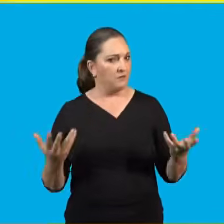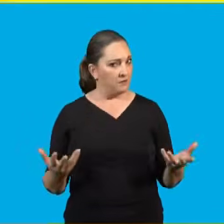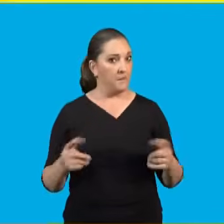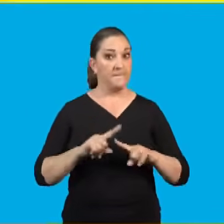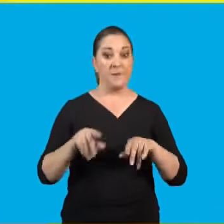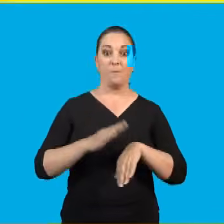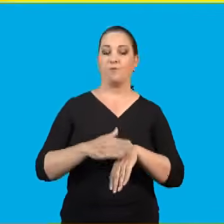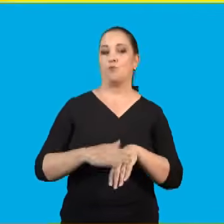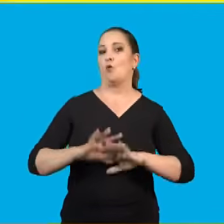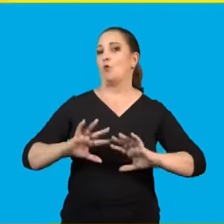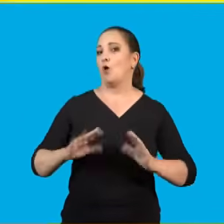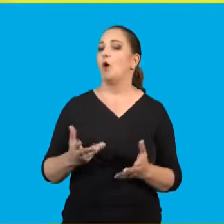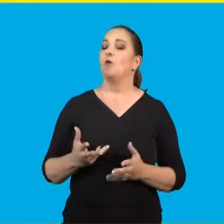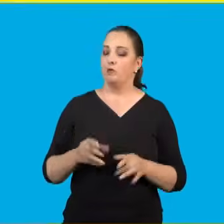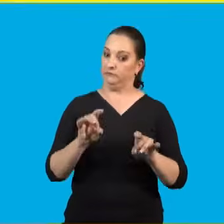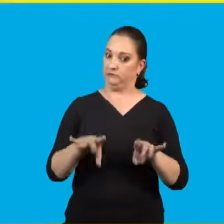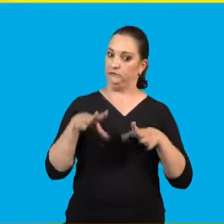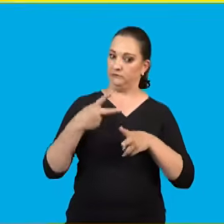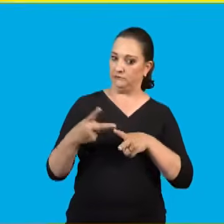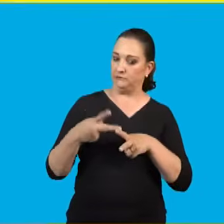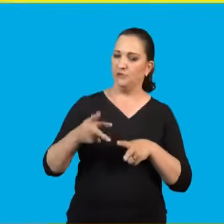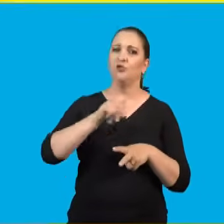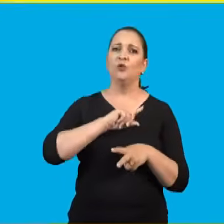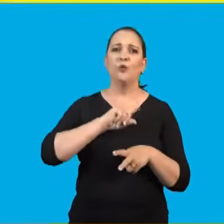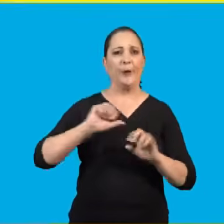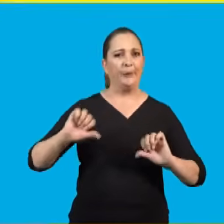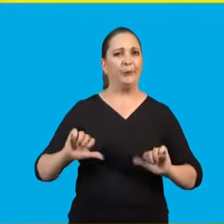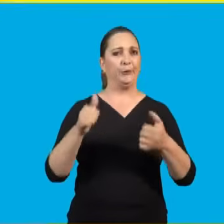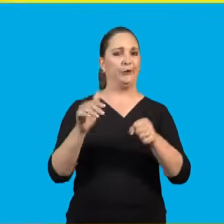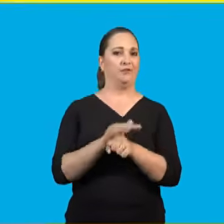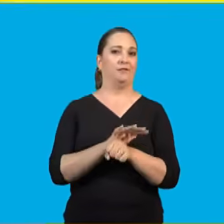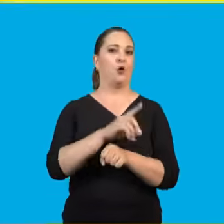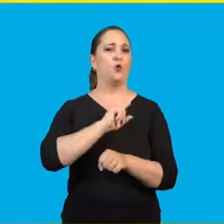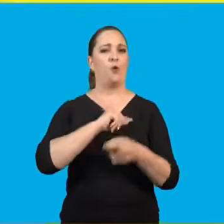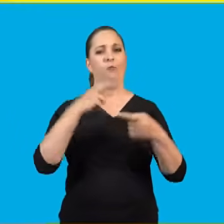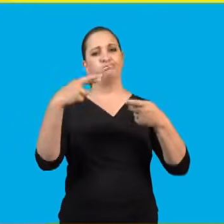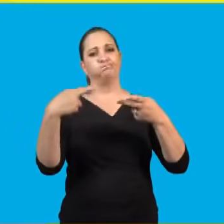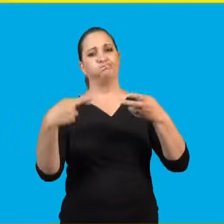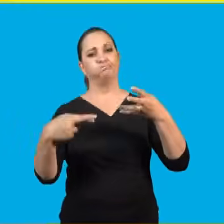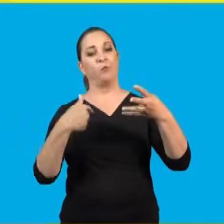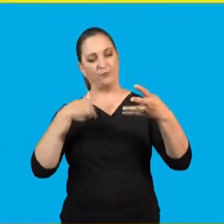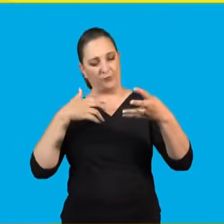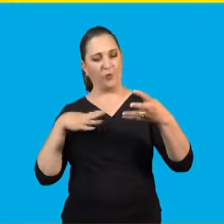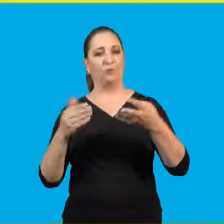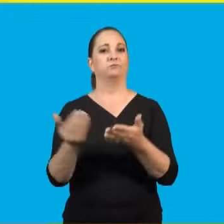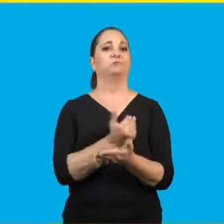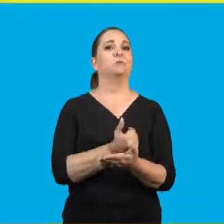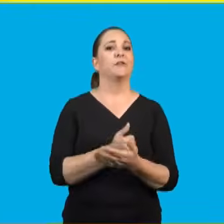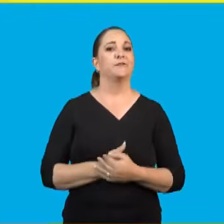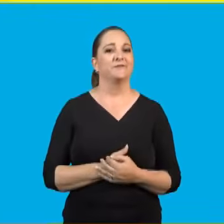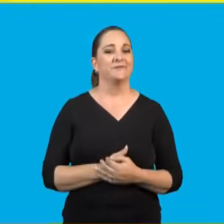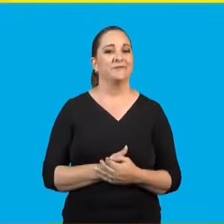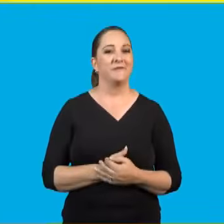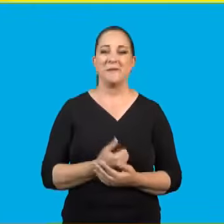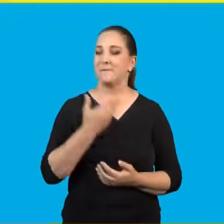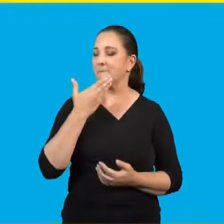to prepare for your exams so that you are successful and you get those results you deserve. So I